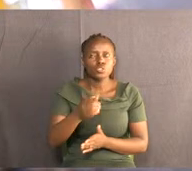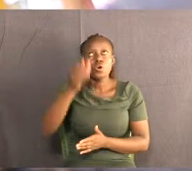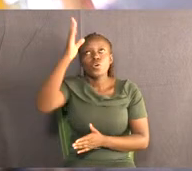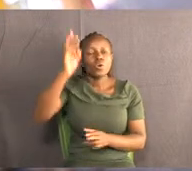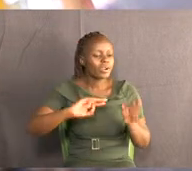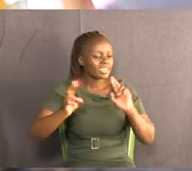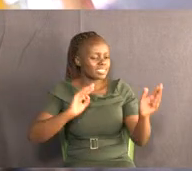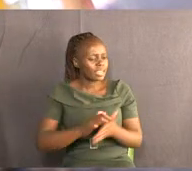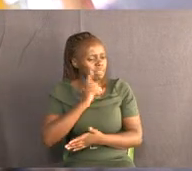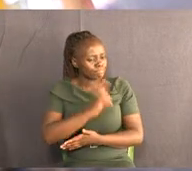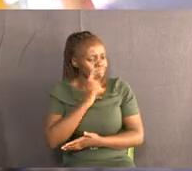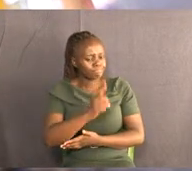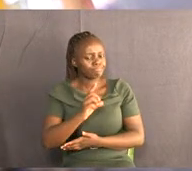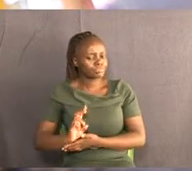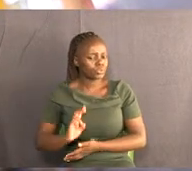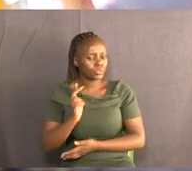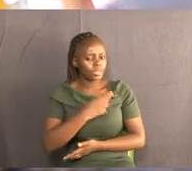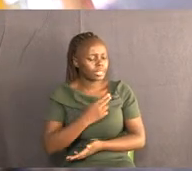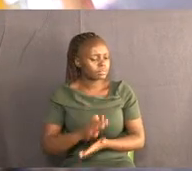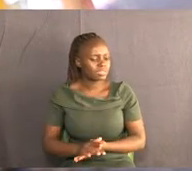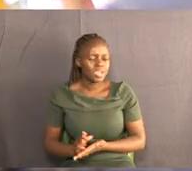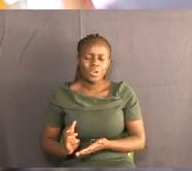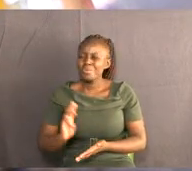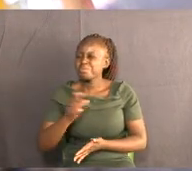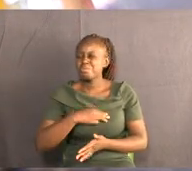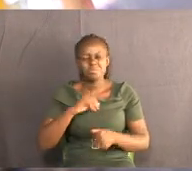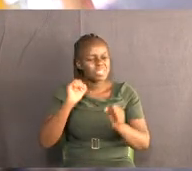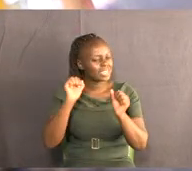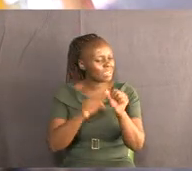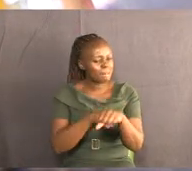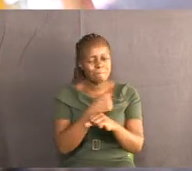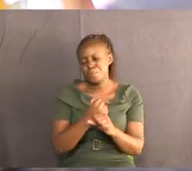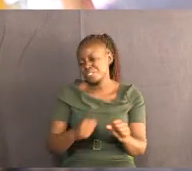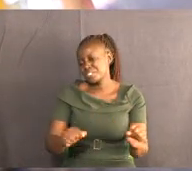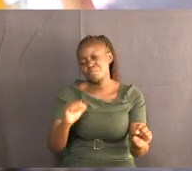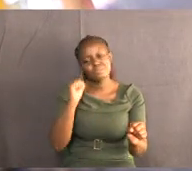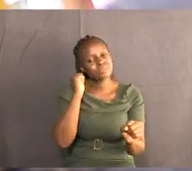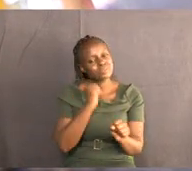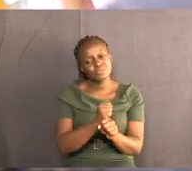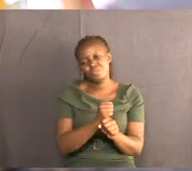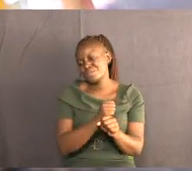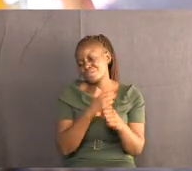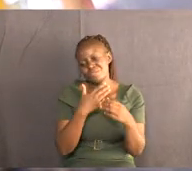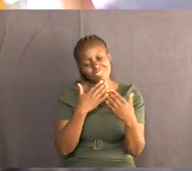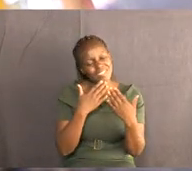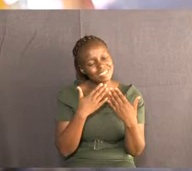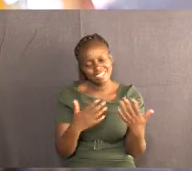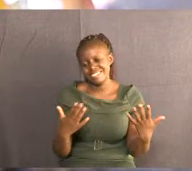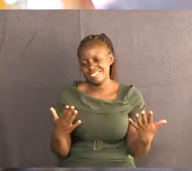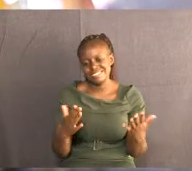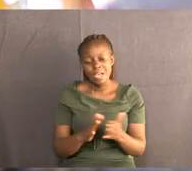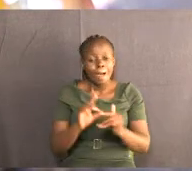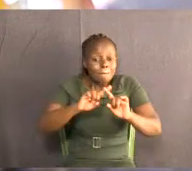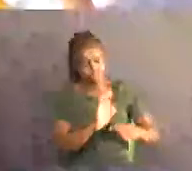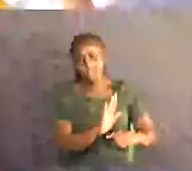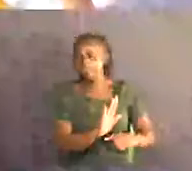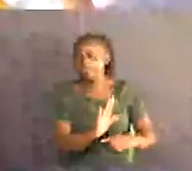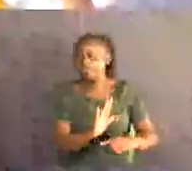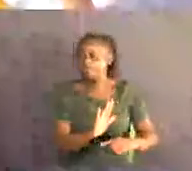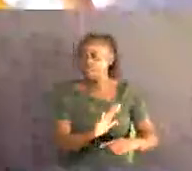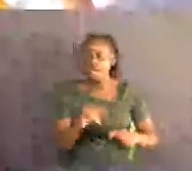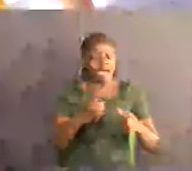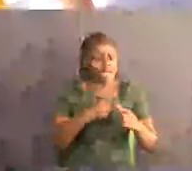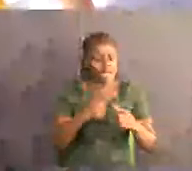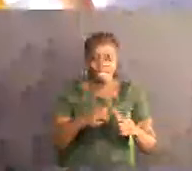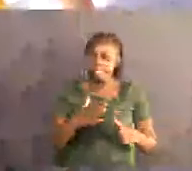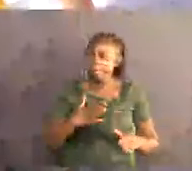and we are ready to be condemned. There's nothing that we can do by ourselves to convince God otherwise. But Jesus Christ sit